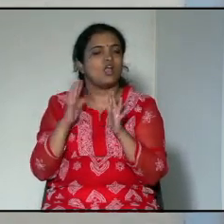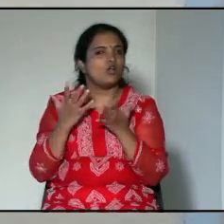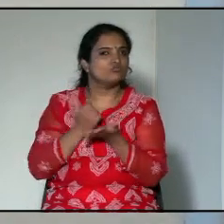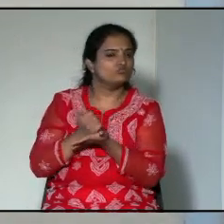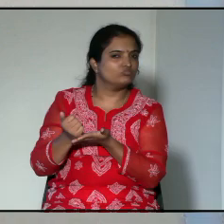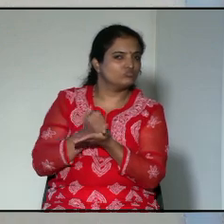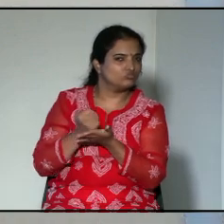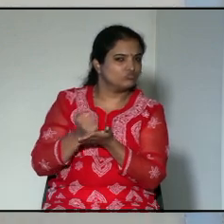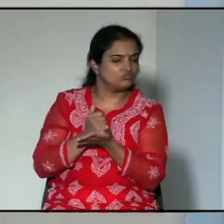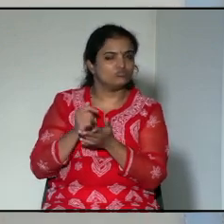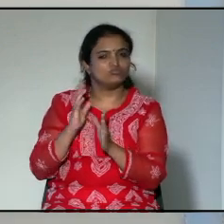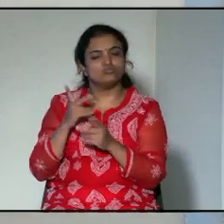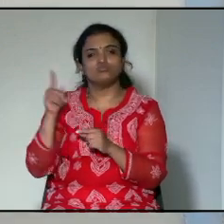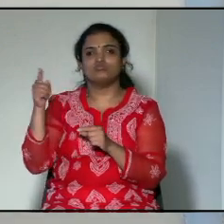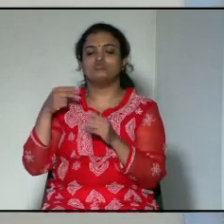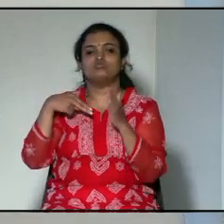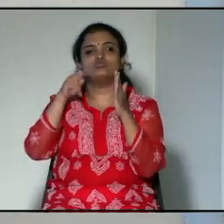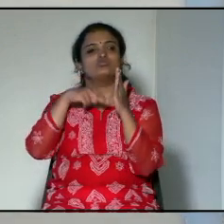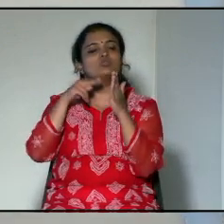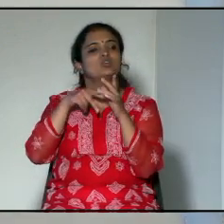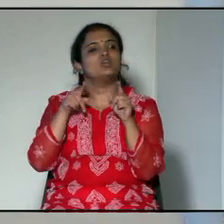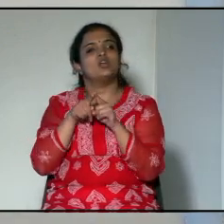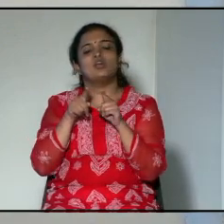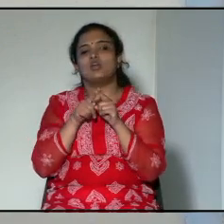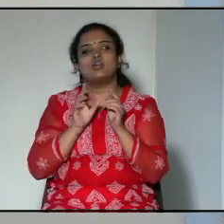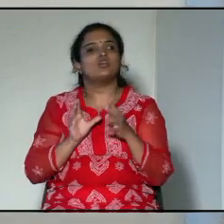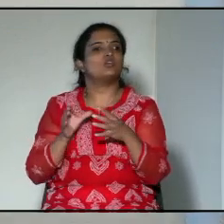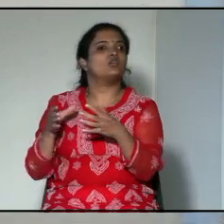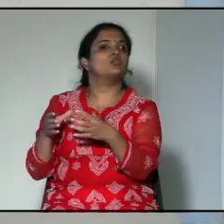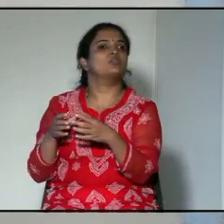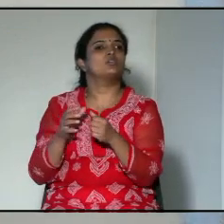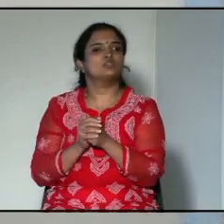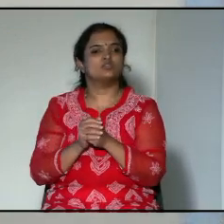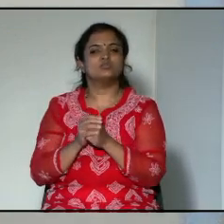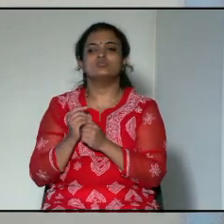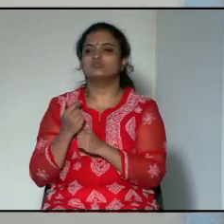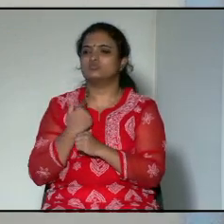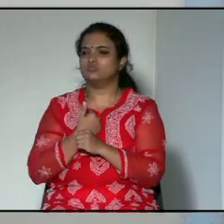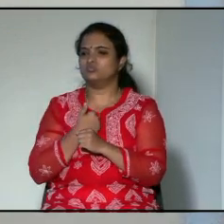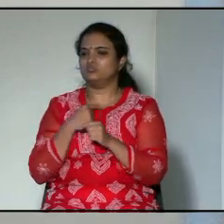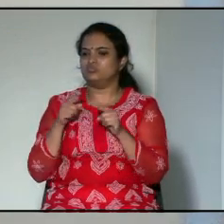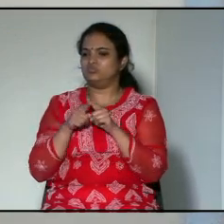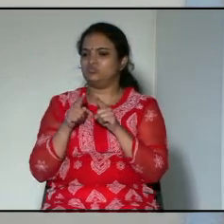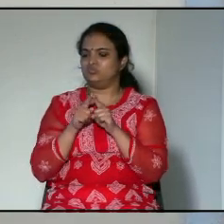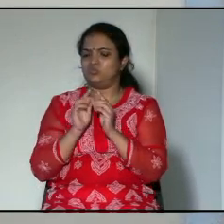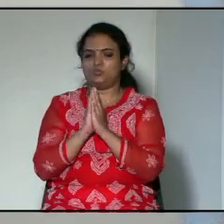and her building of a community art practice. I have up here the cover of the book.